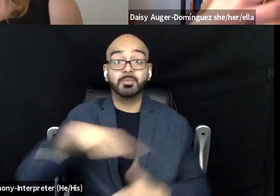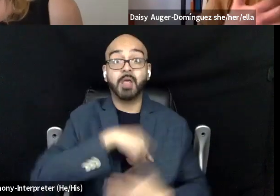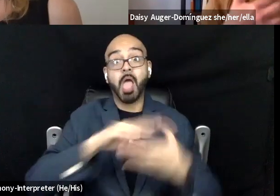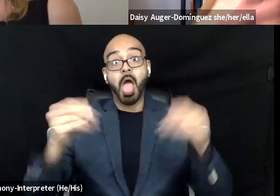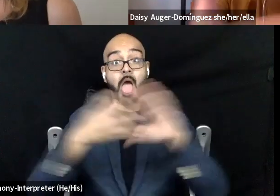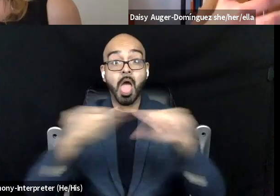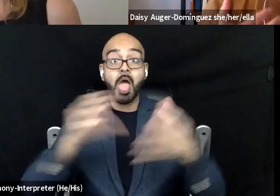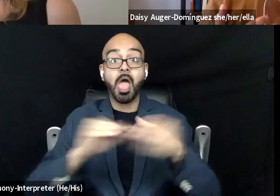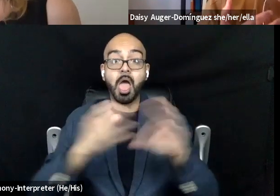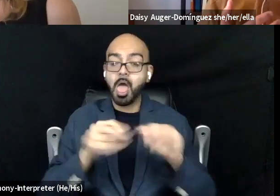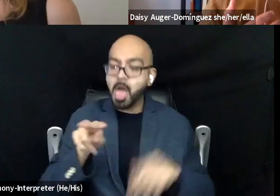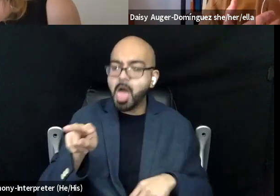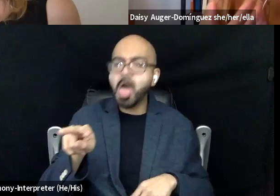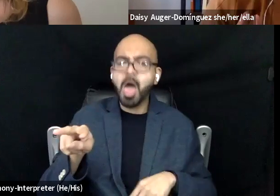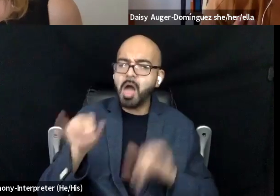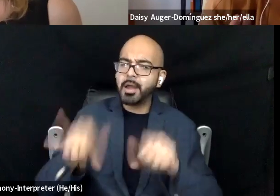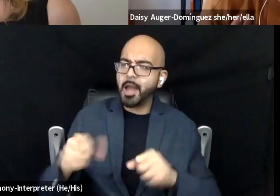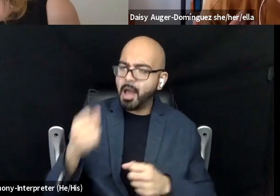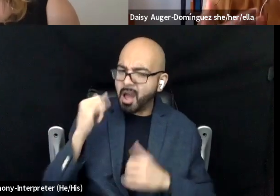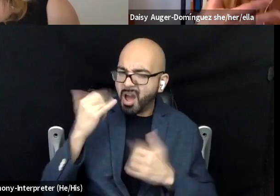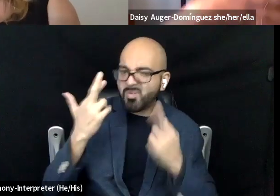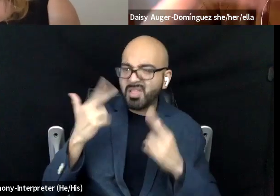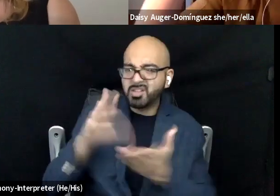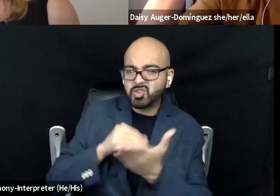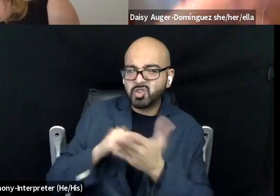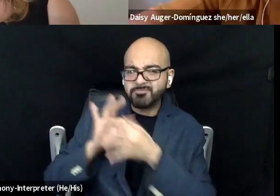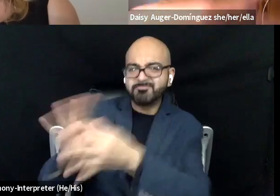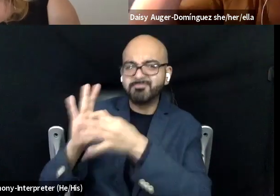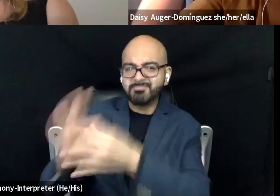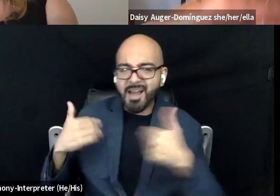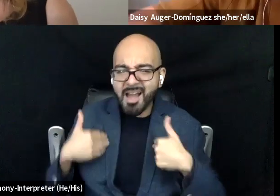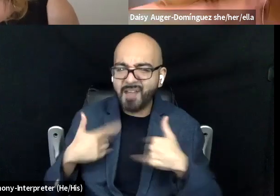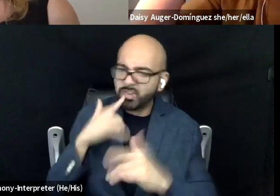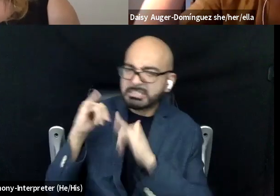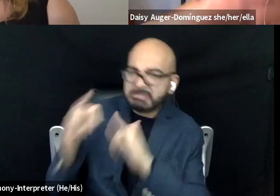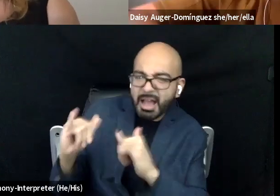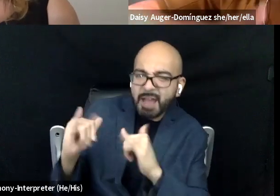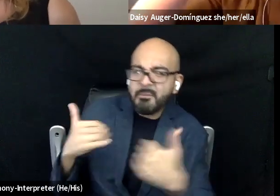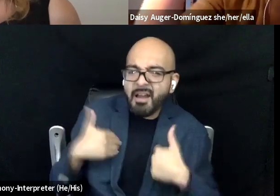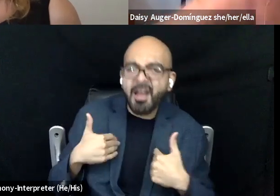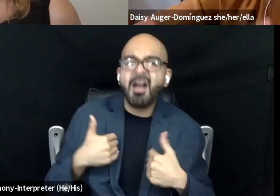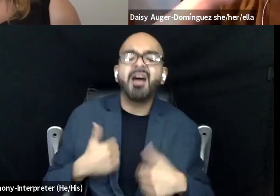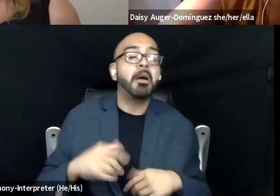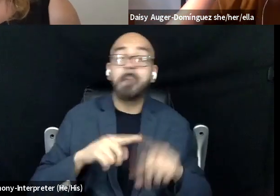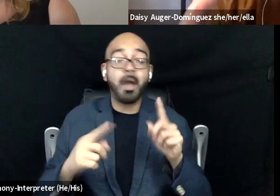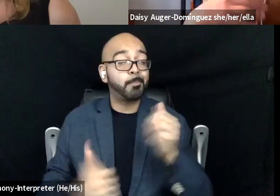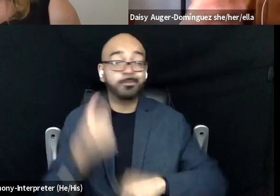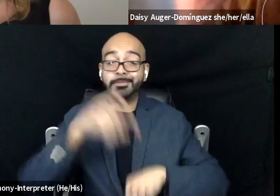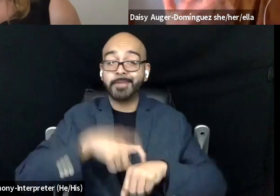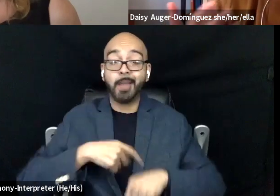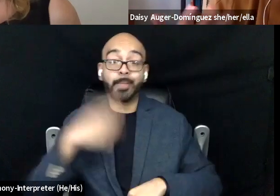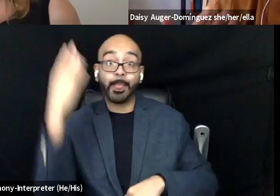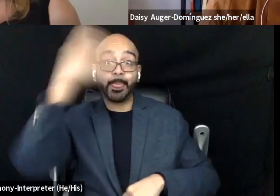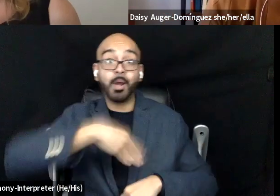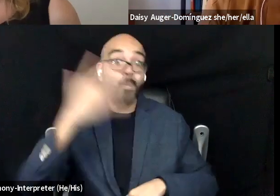find commonalities with each other that we didn't know existed, because we are just operating from the general stereotypes that we've been